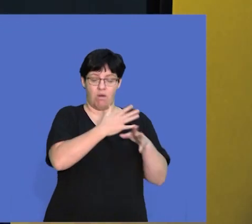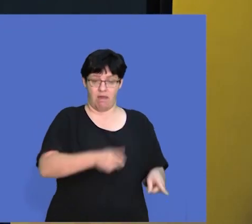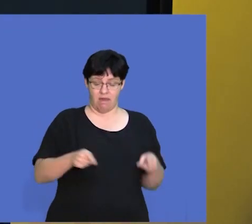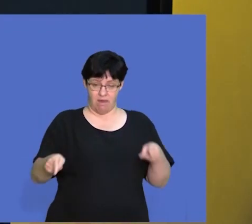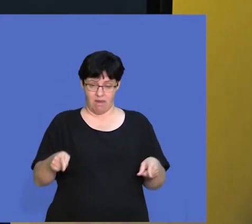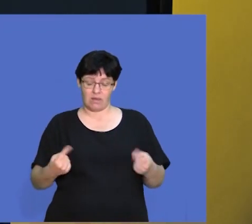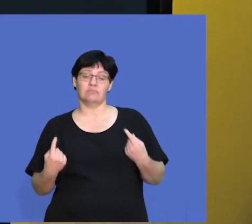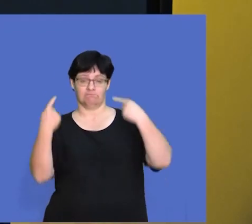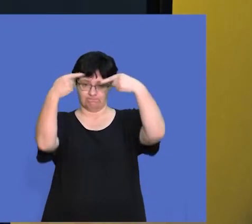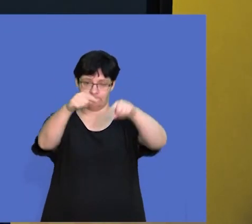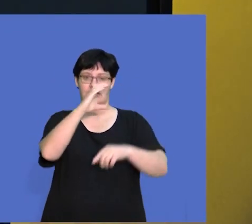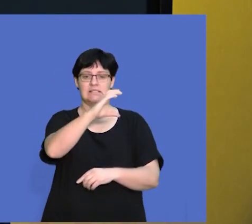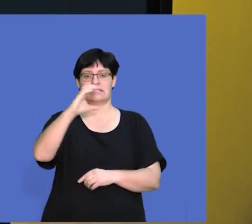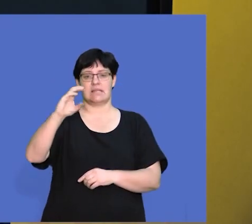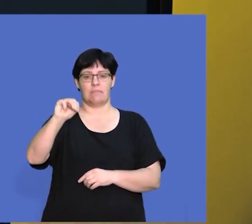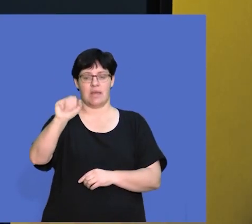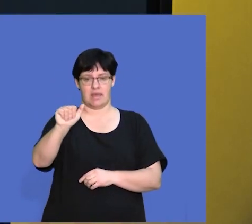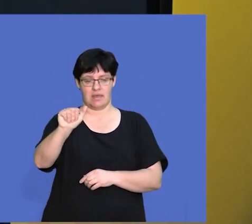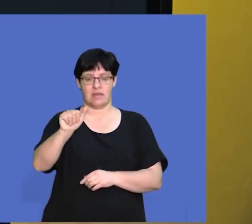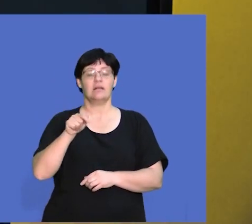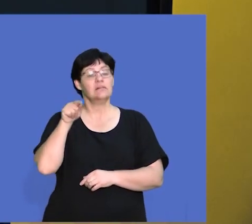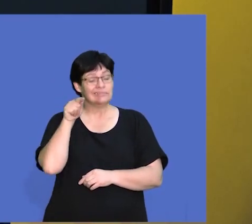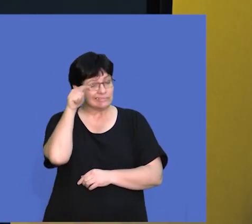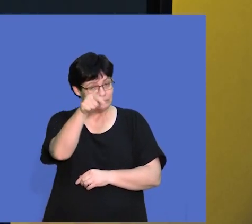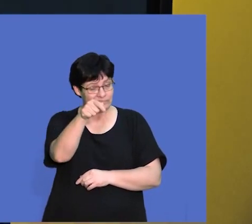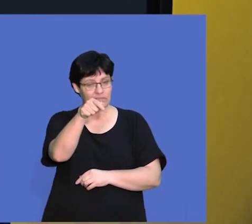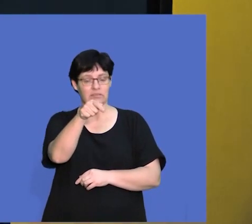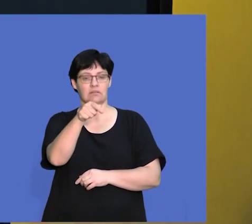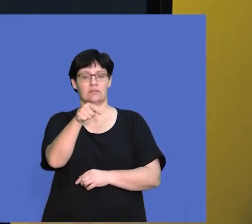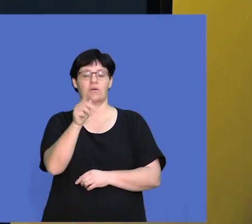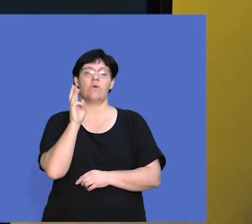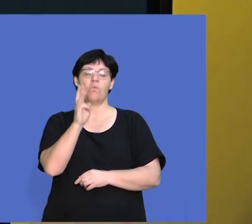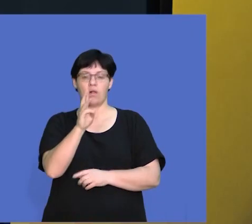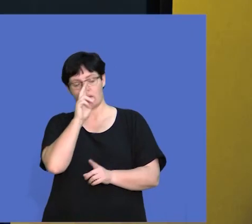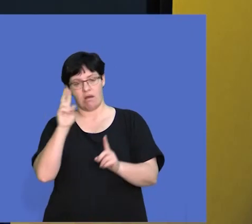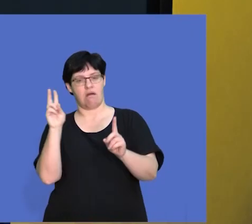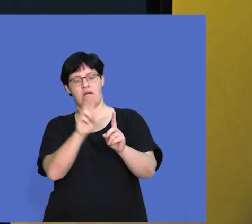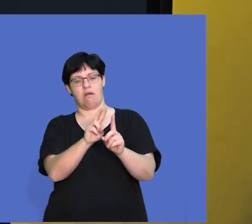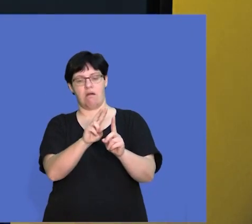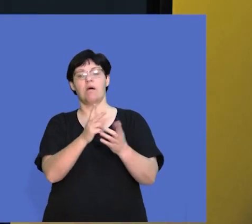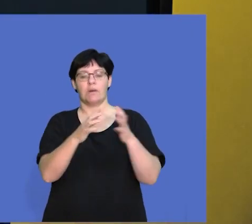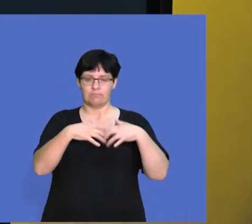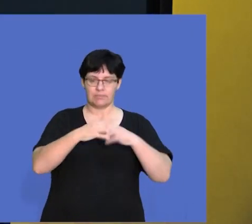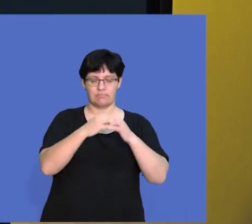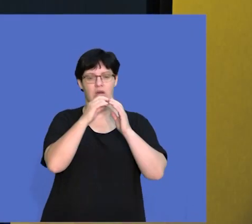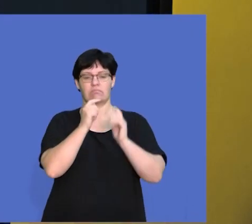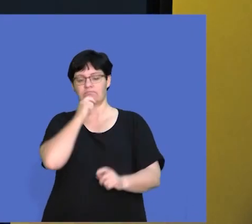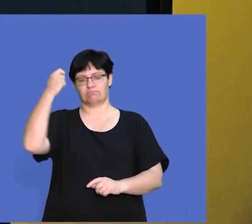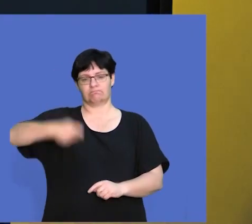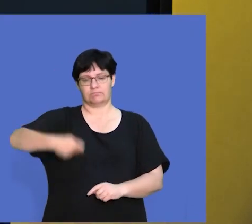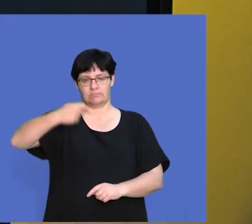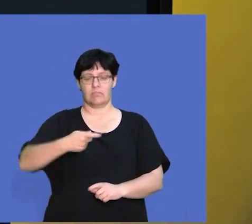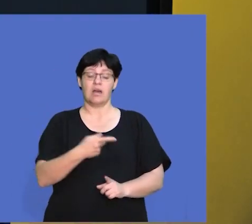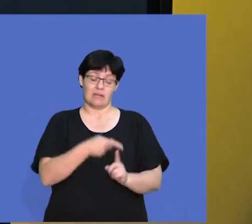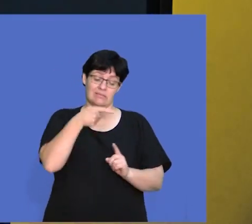right, they'll go to the CCMA, and they will be objective, and they will set out a ruling that